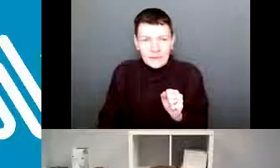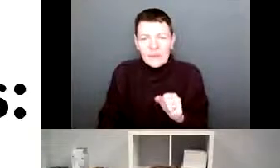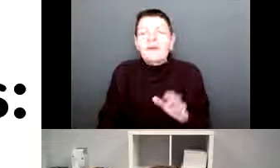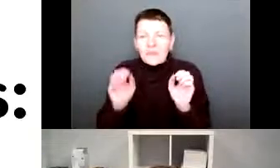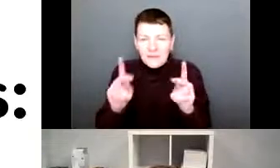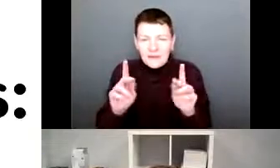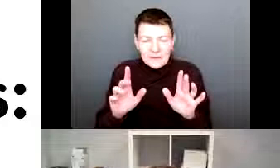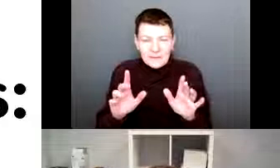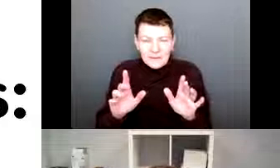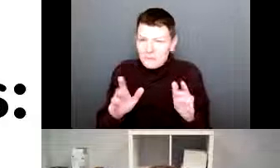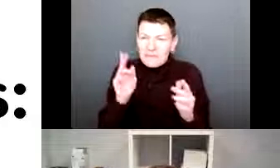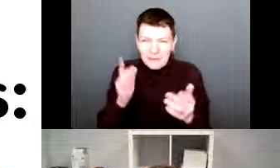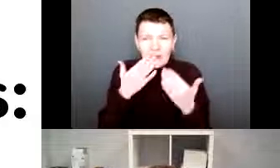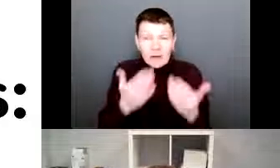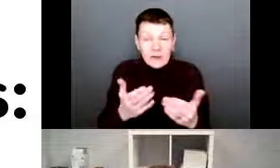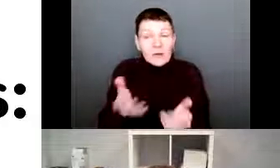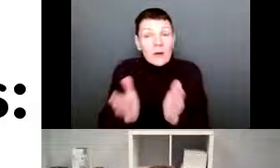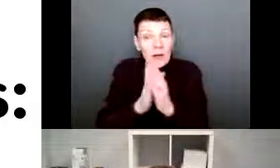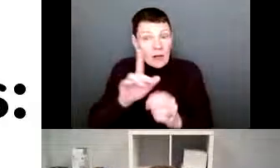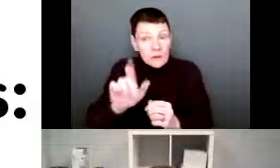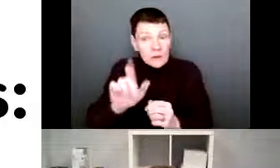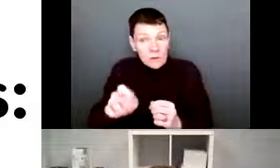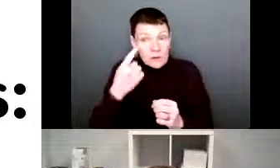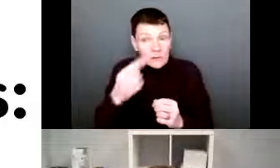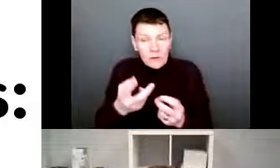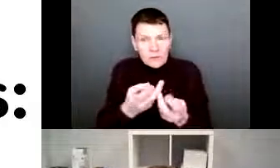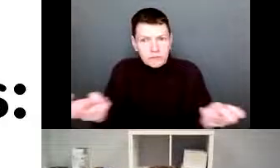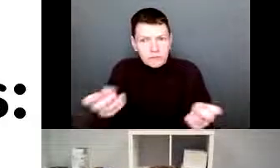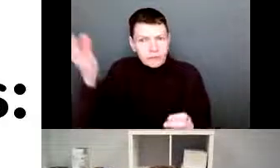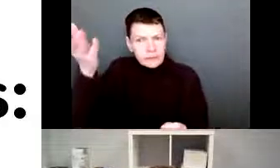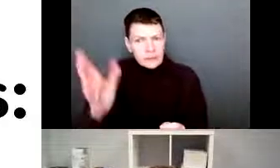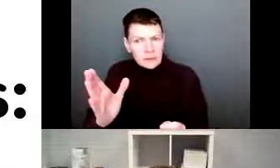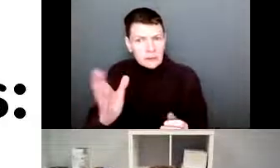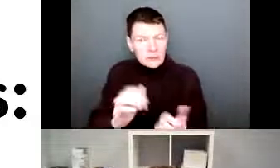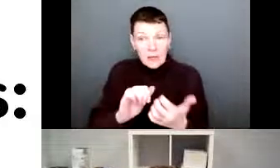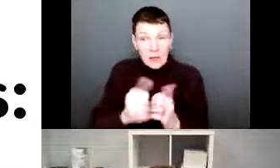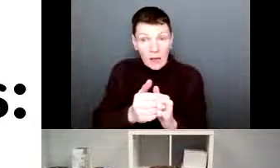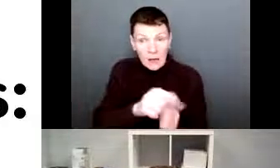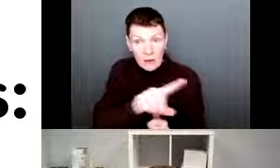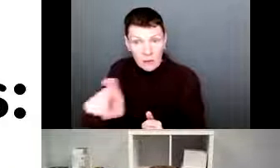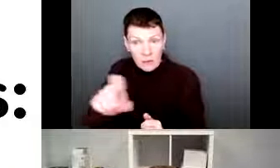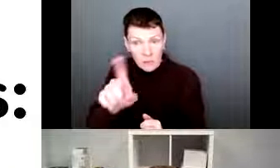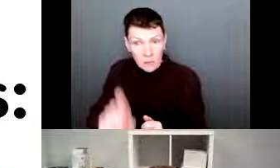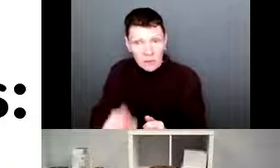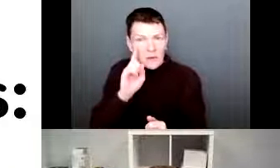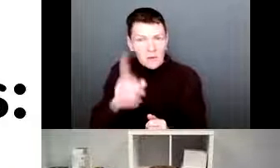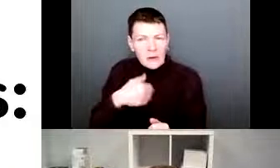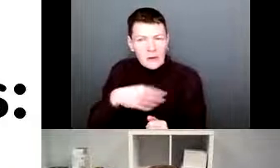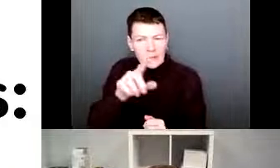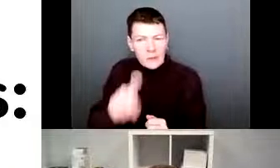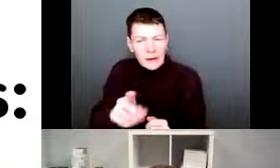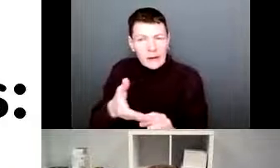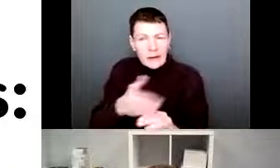Okay, great. So asking a question to the panelists. We are going to have a question period after our